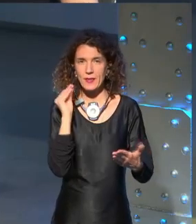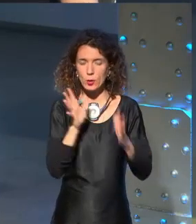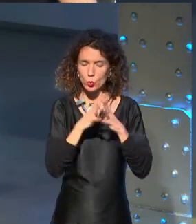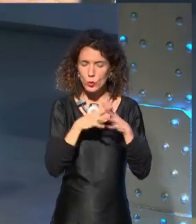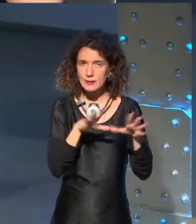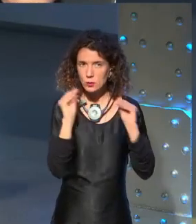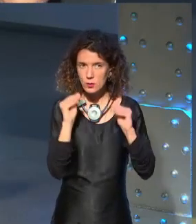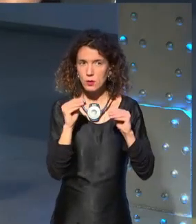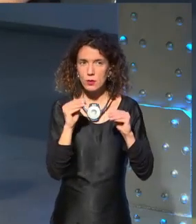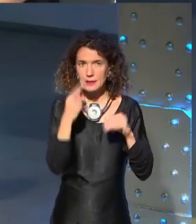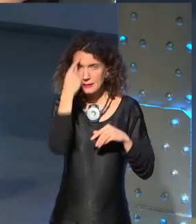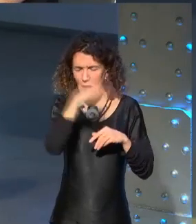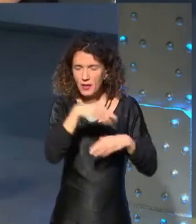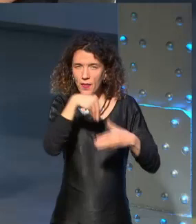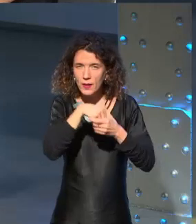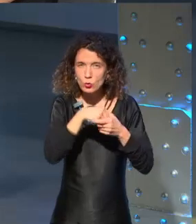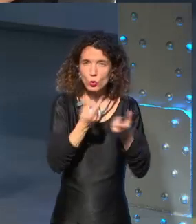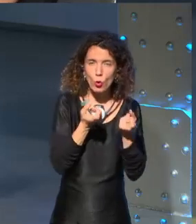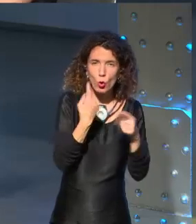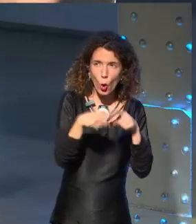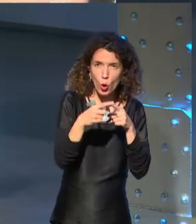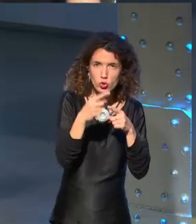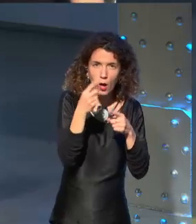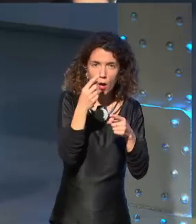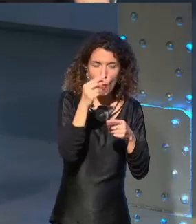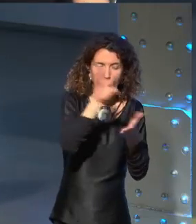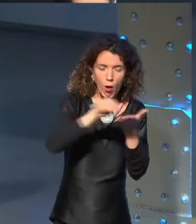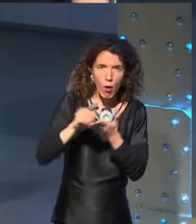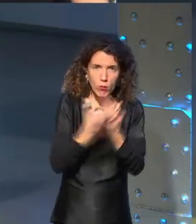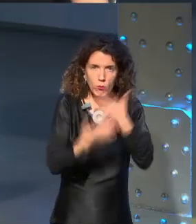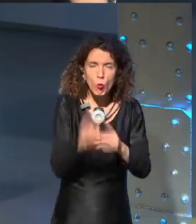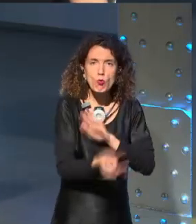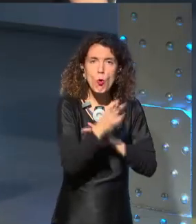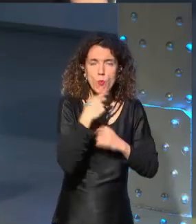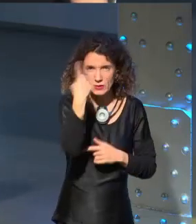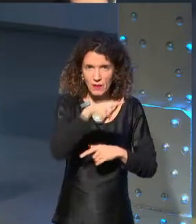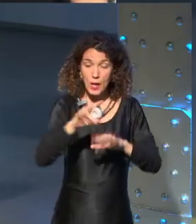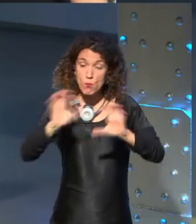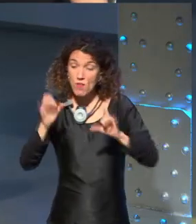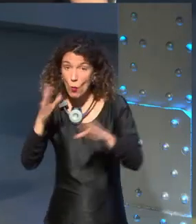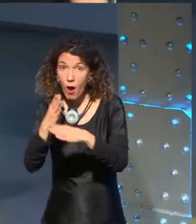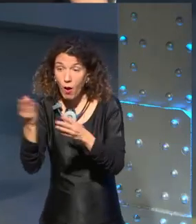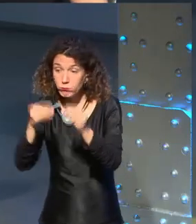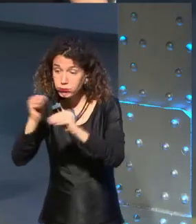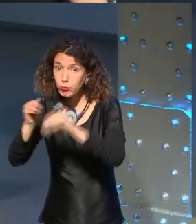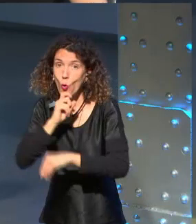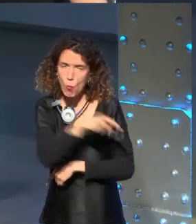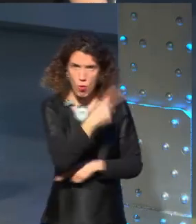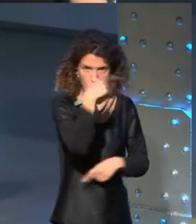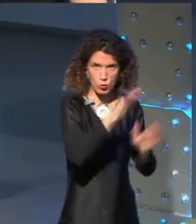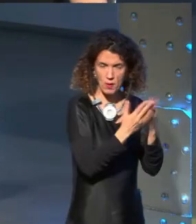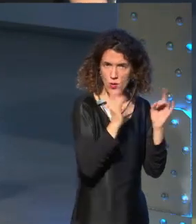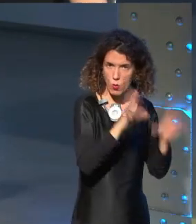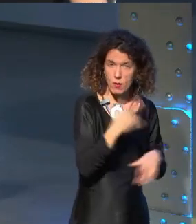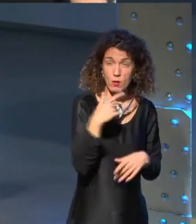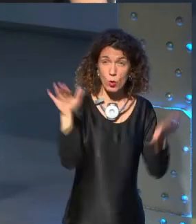being put together. I mean, it was almost like furniture. I could figure it out. And I think one night at dinner, I